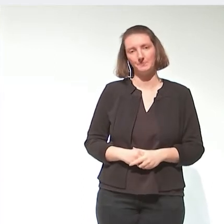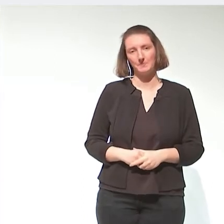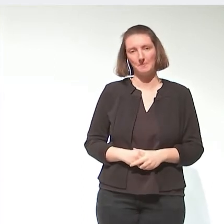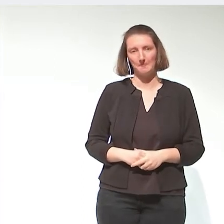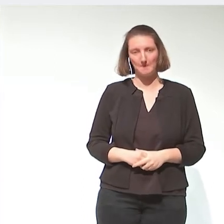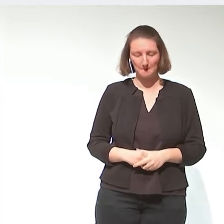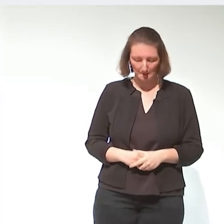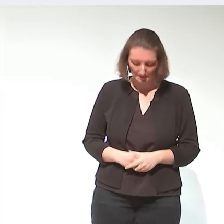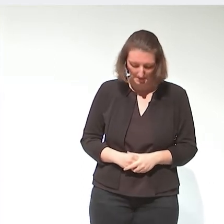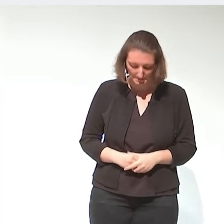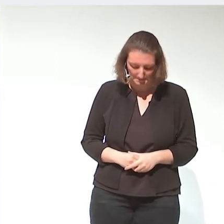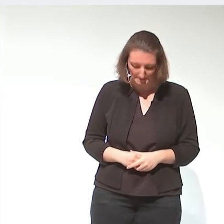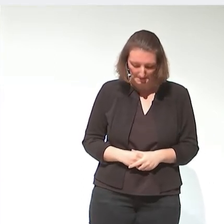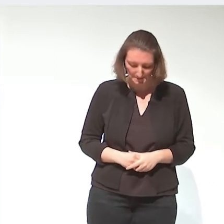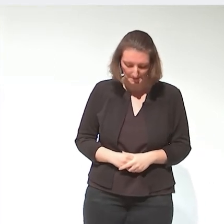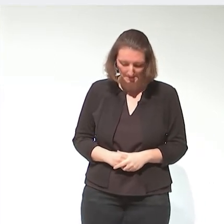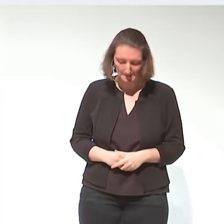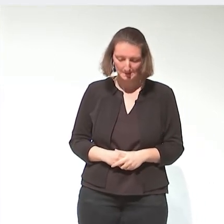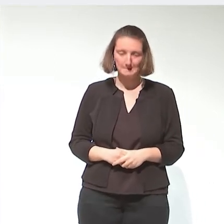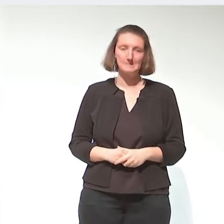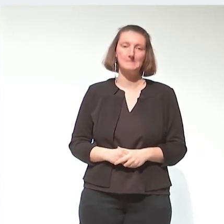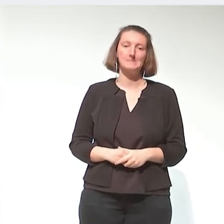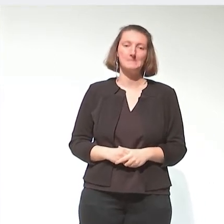and have been